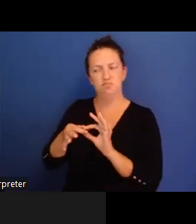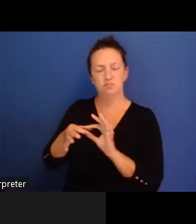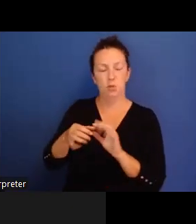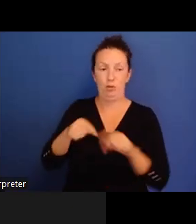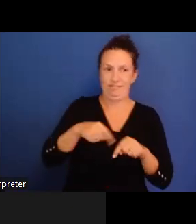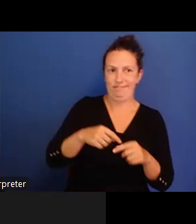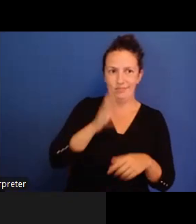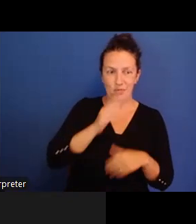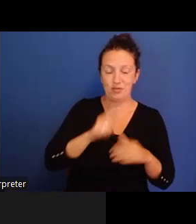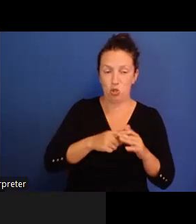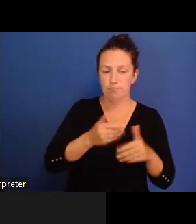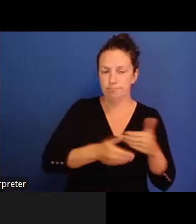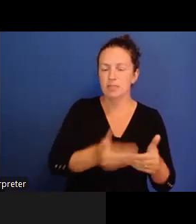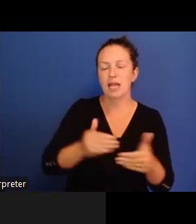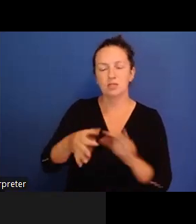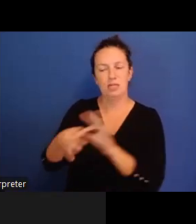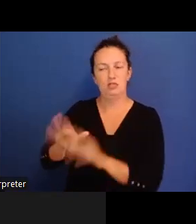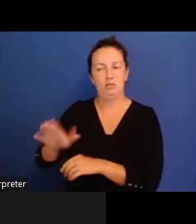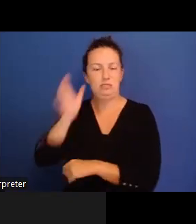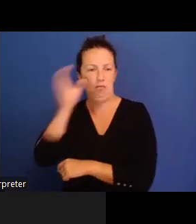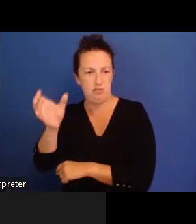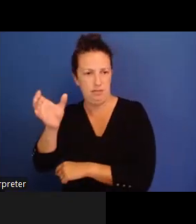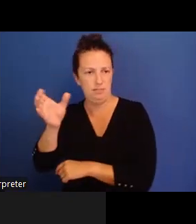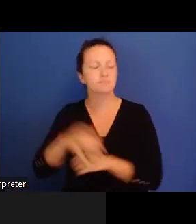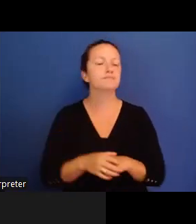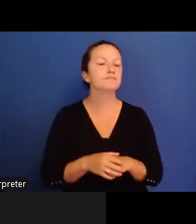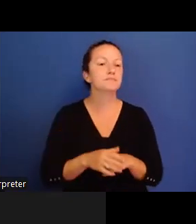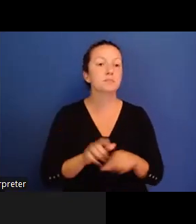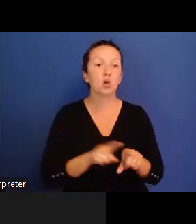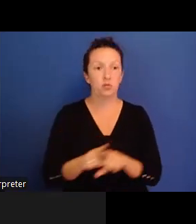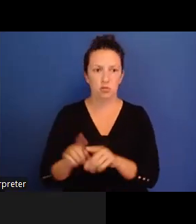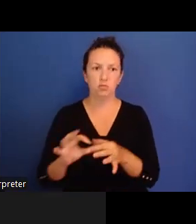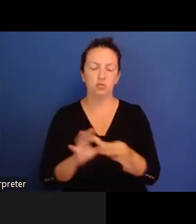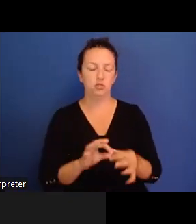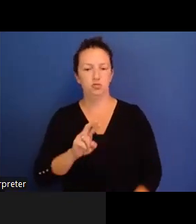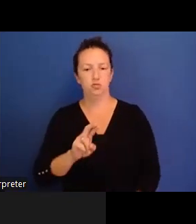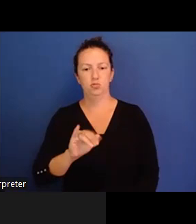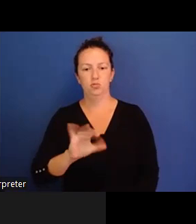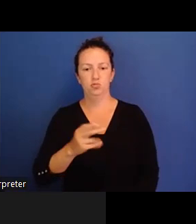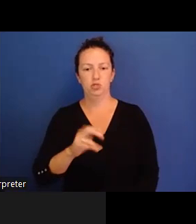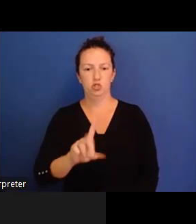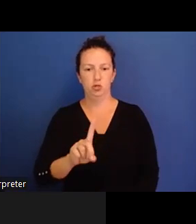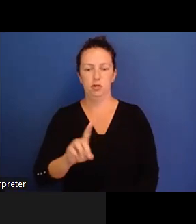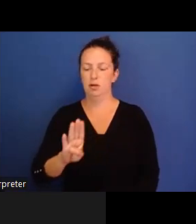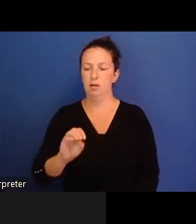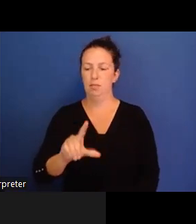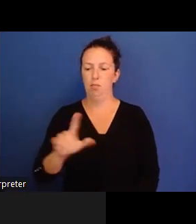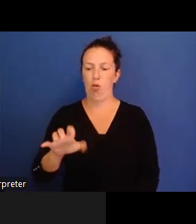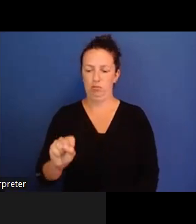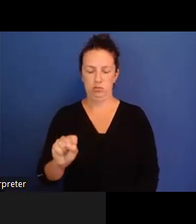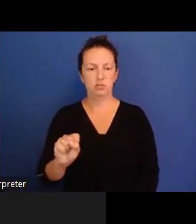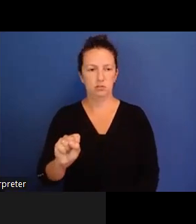it also comes from the idea of the work from Richard Bowles, who wrote the What Color is